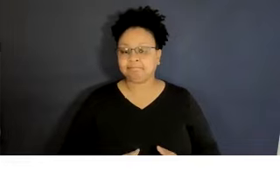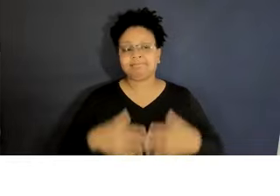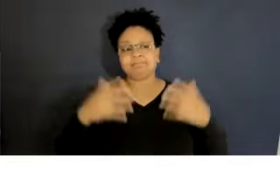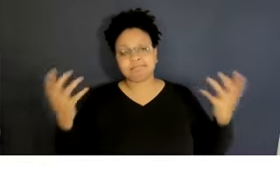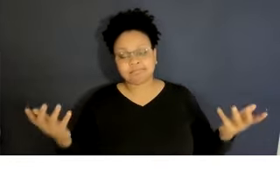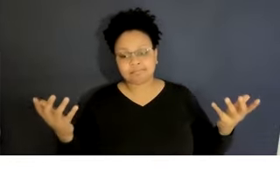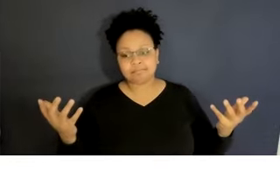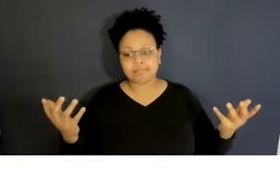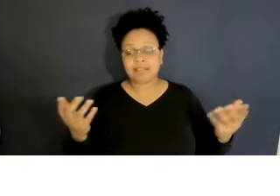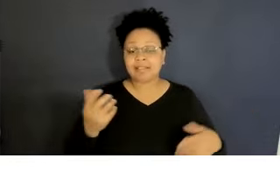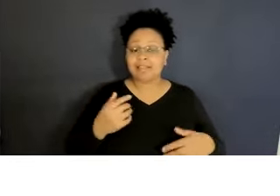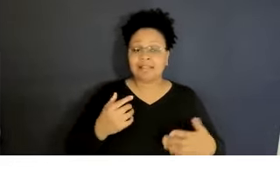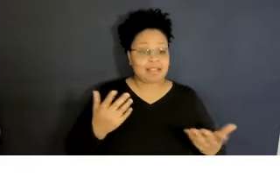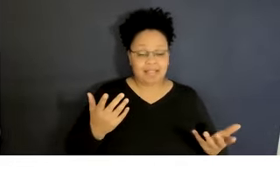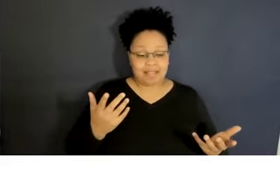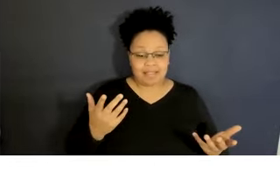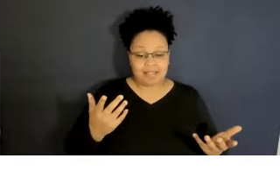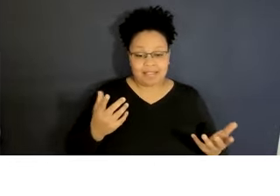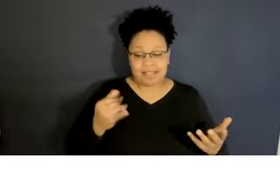So, believe it or not,